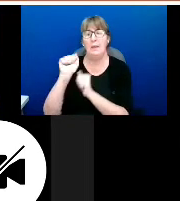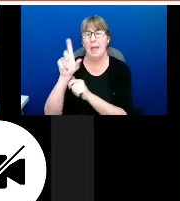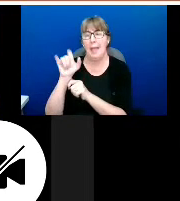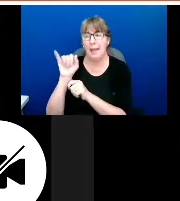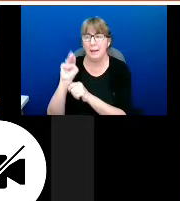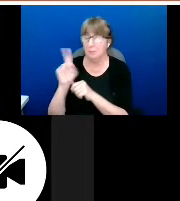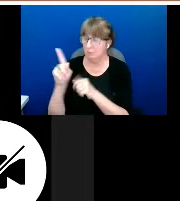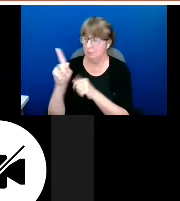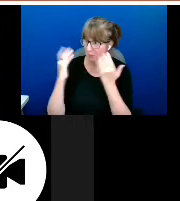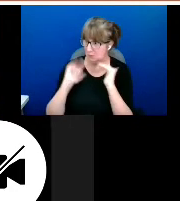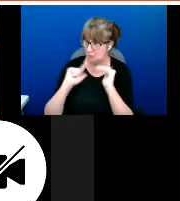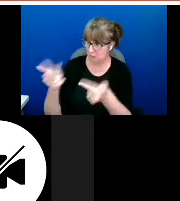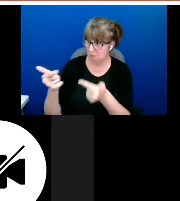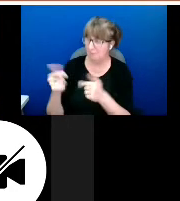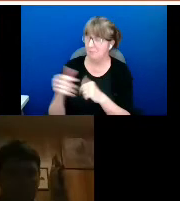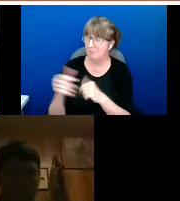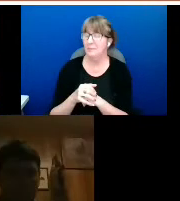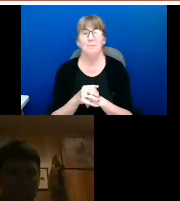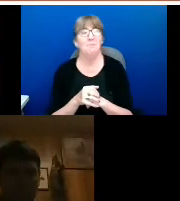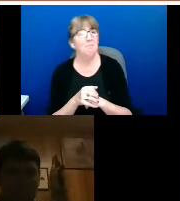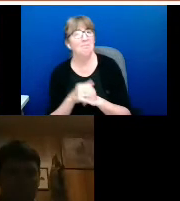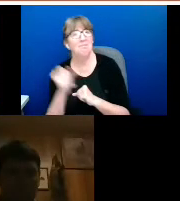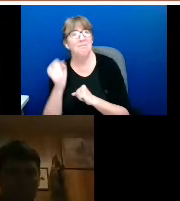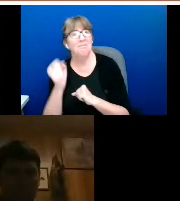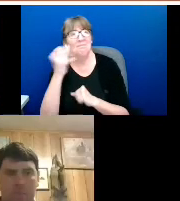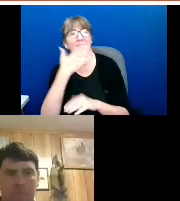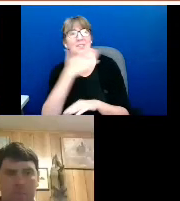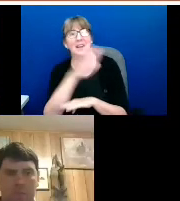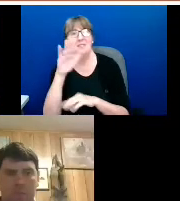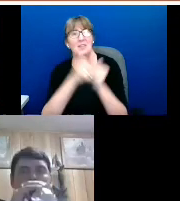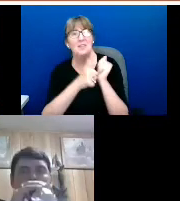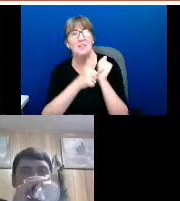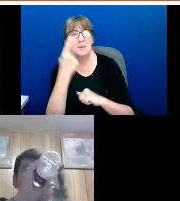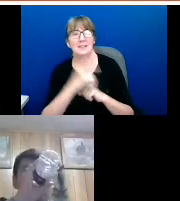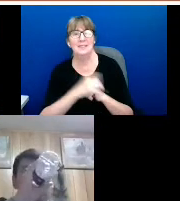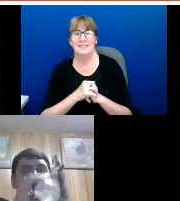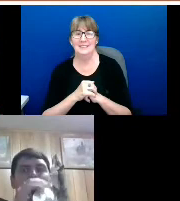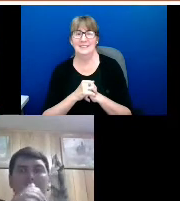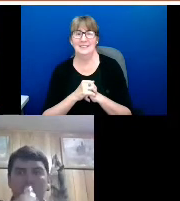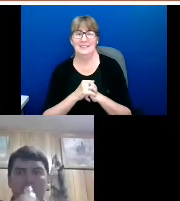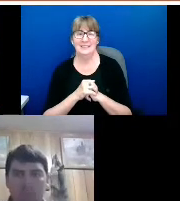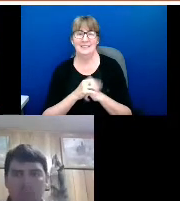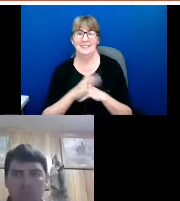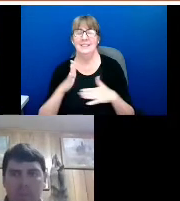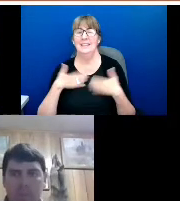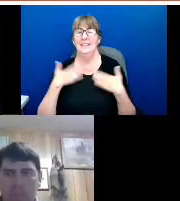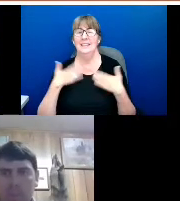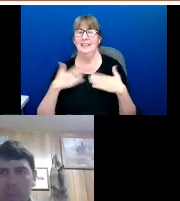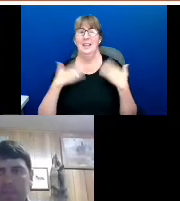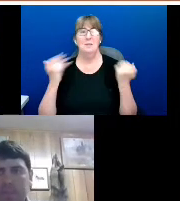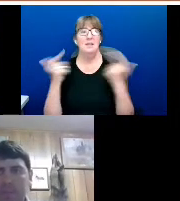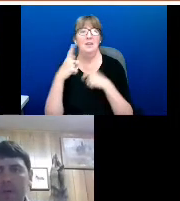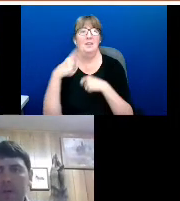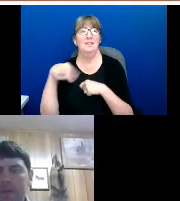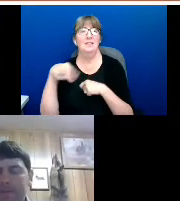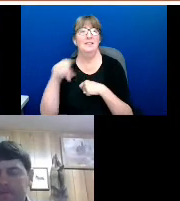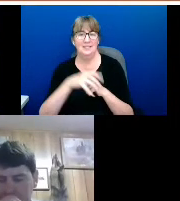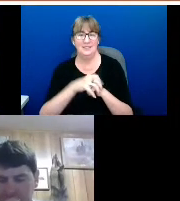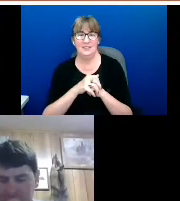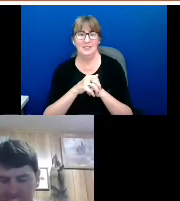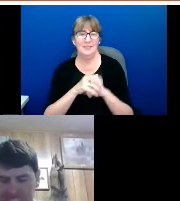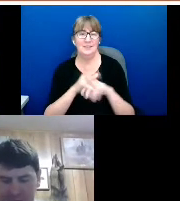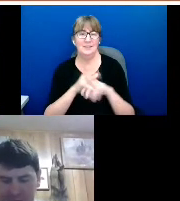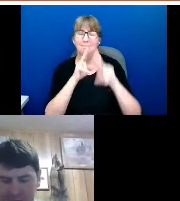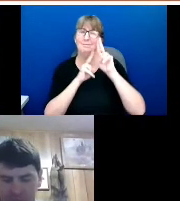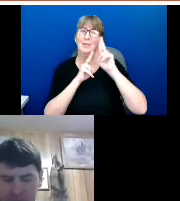ahead? Yeah, good afternoon, everybody. Glad that you all are privileged to be able to talk to all